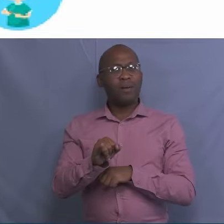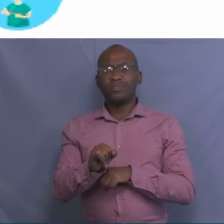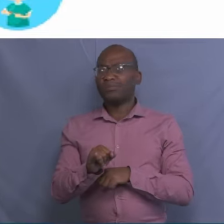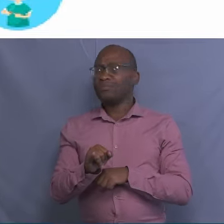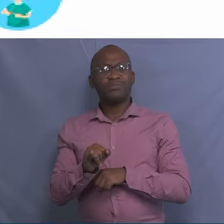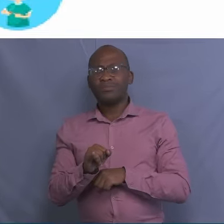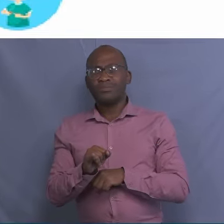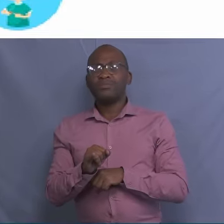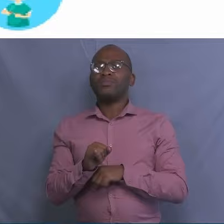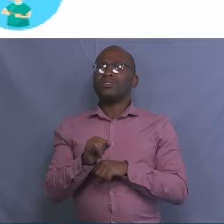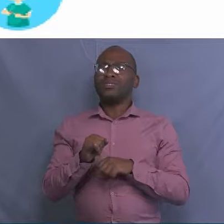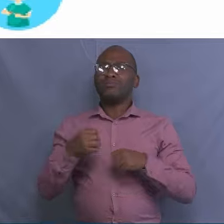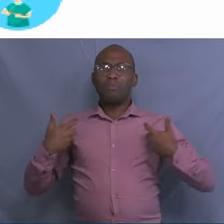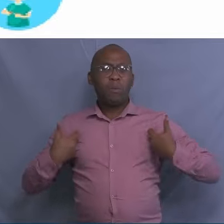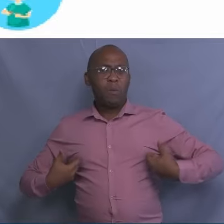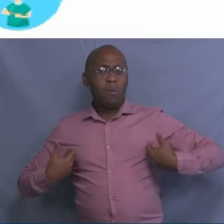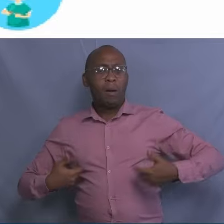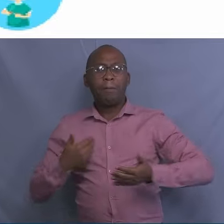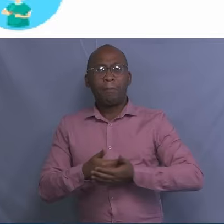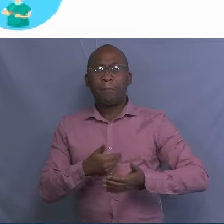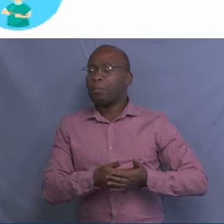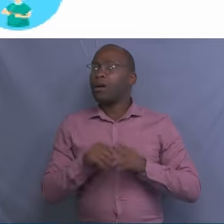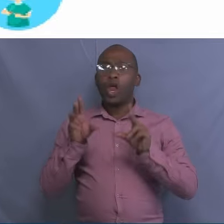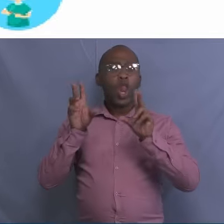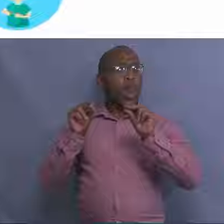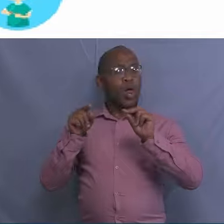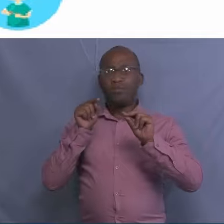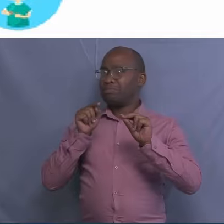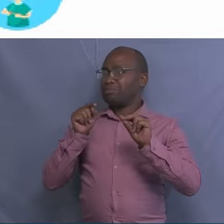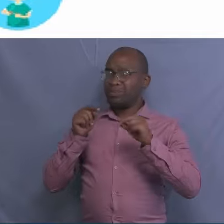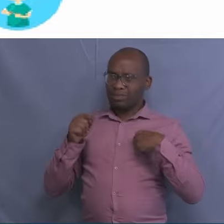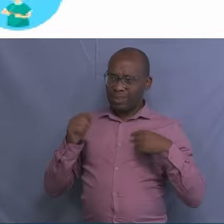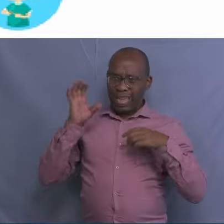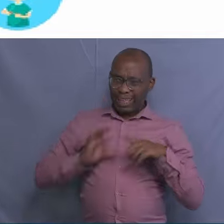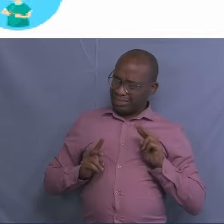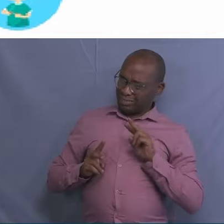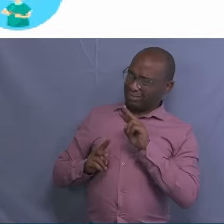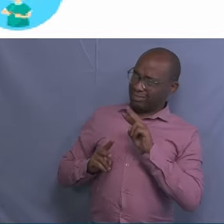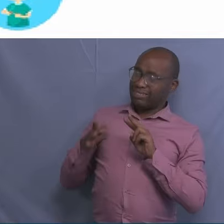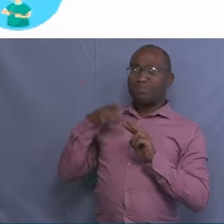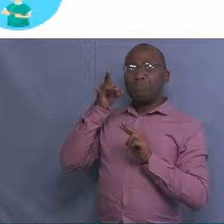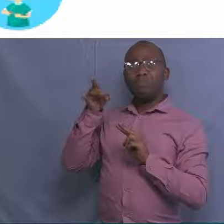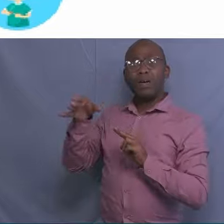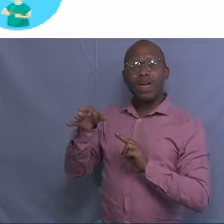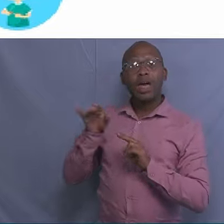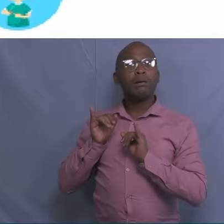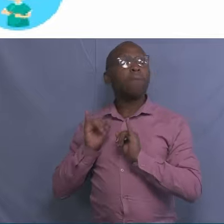your under armpits smelling. So we are not expecting that as customers. And that really does